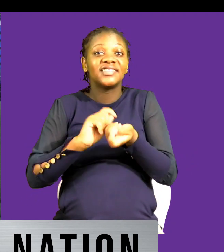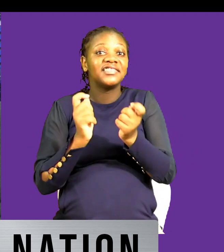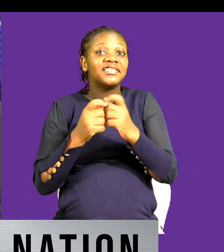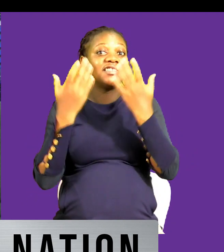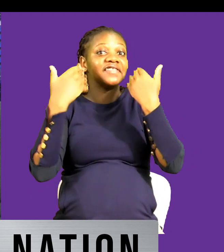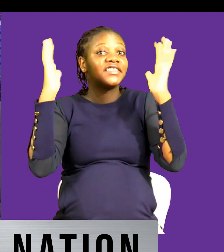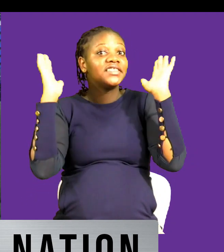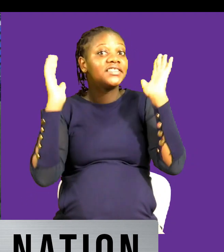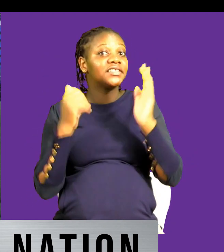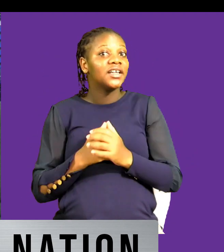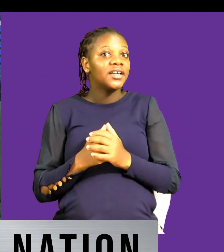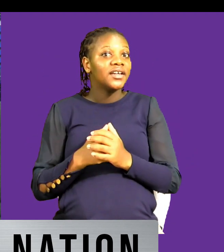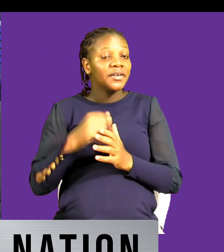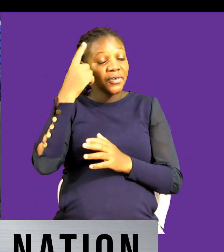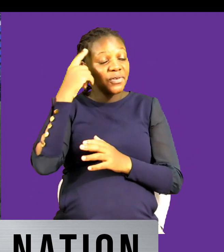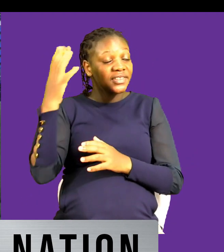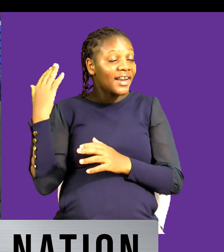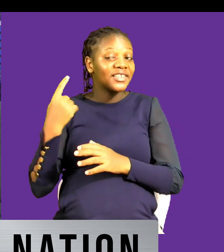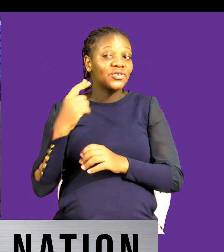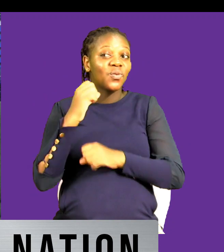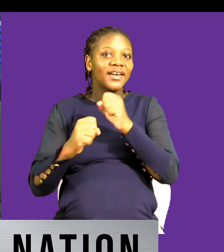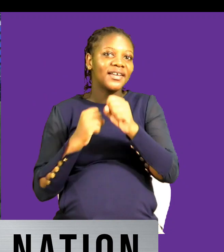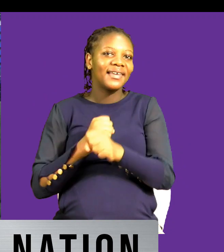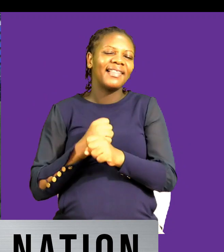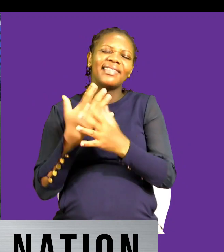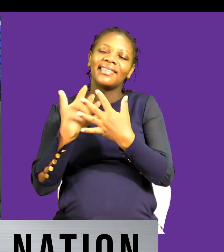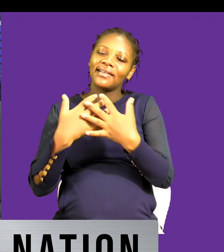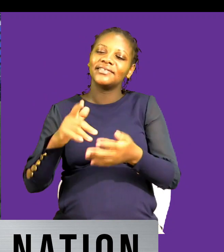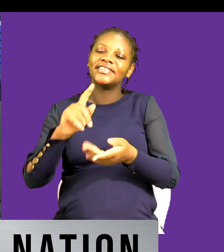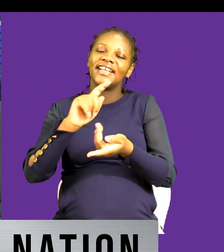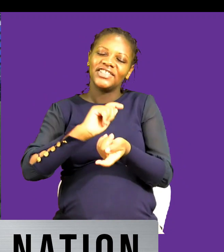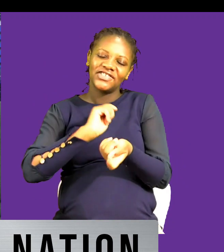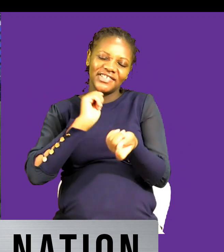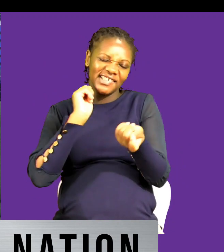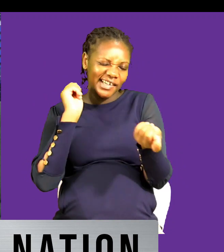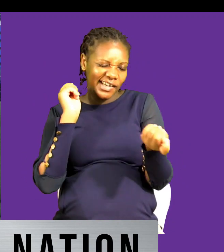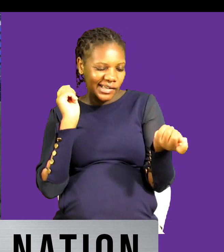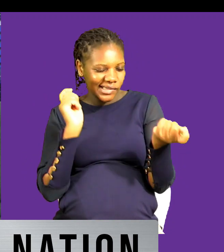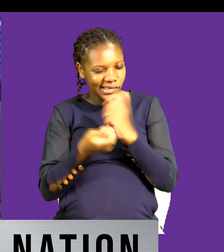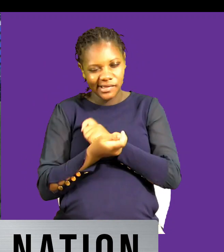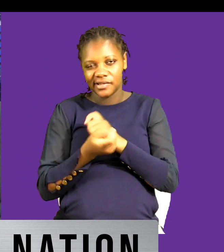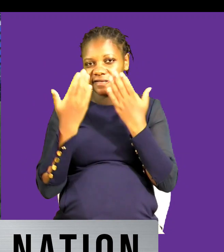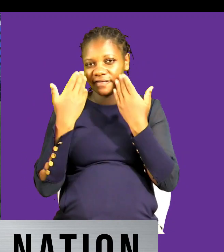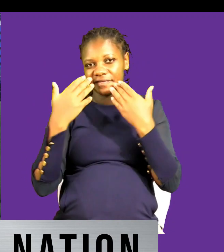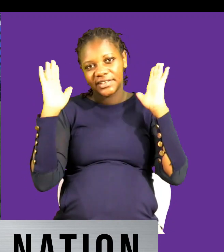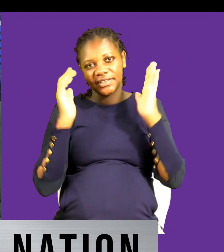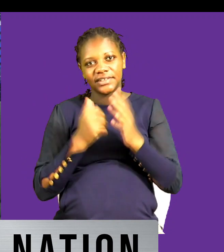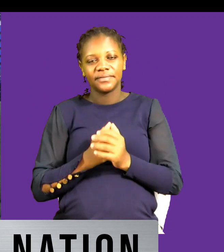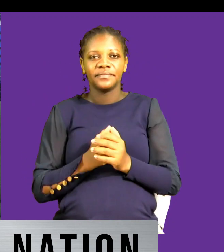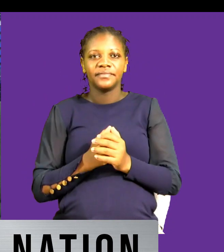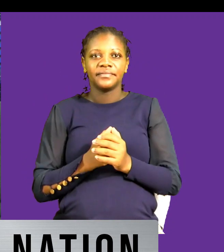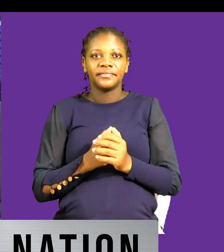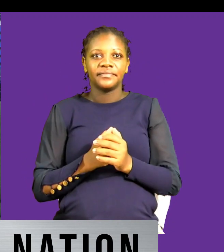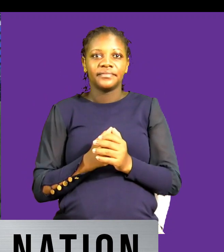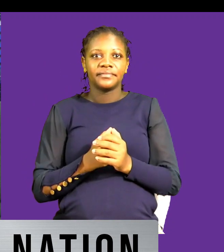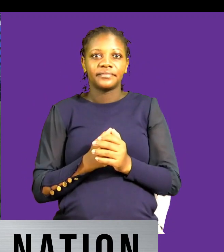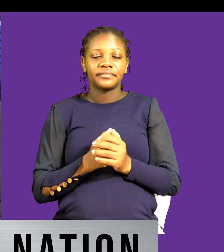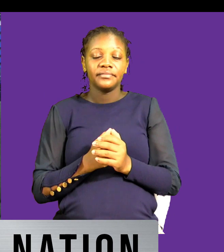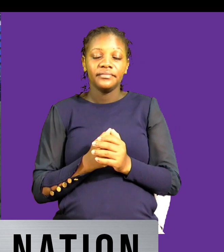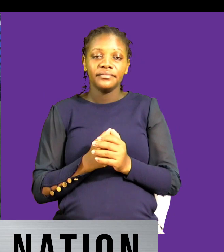year is shocking, really, because the change that has happened is that the hustler has lost a lot